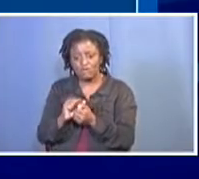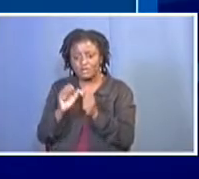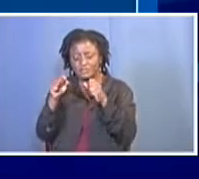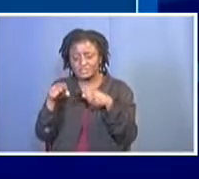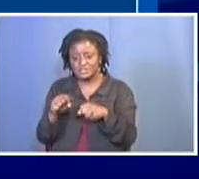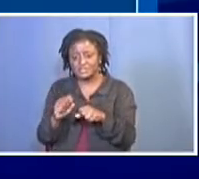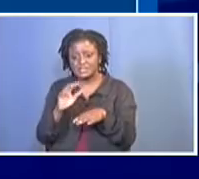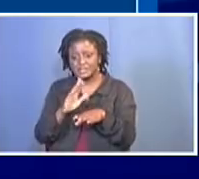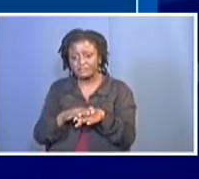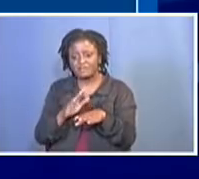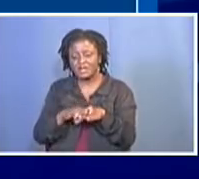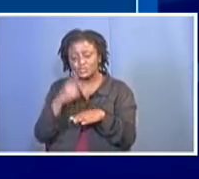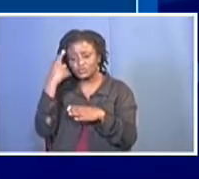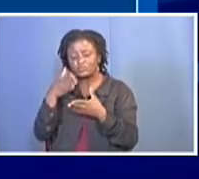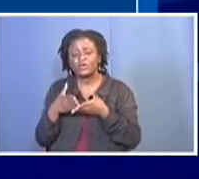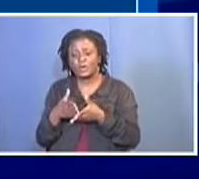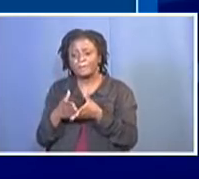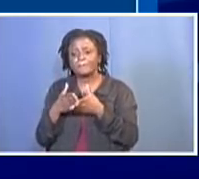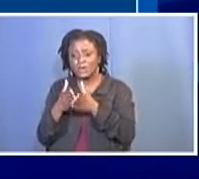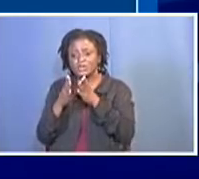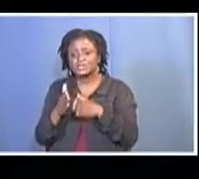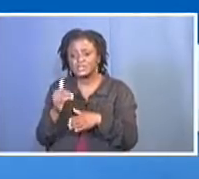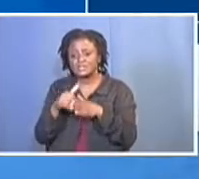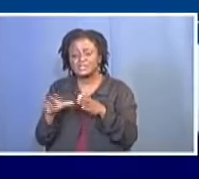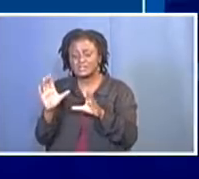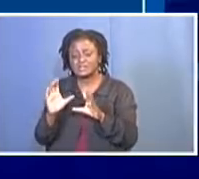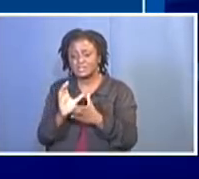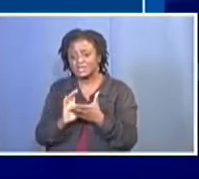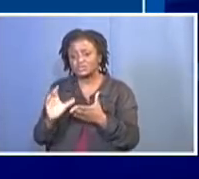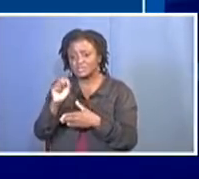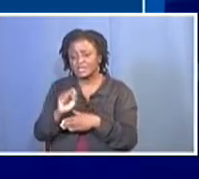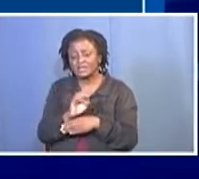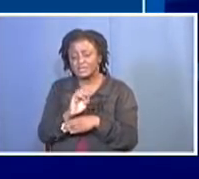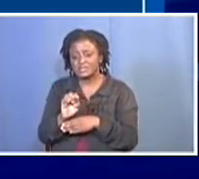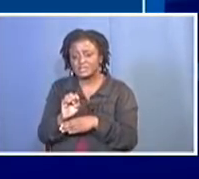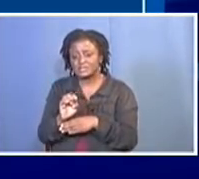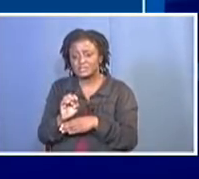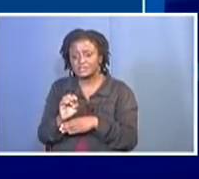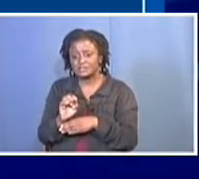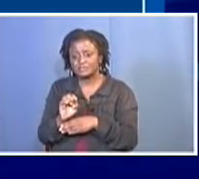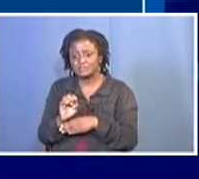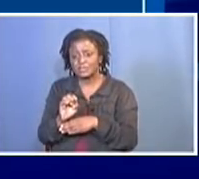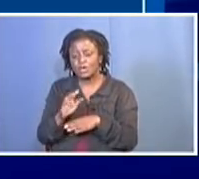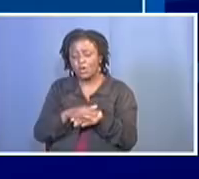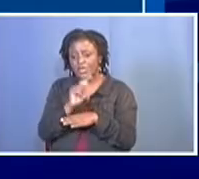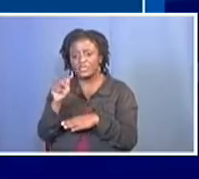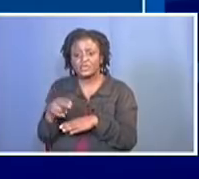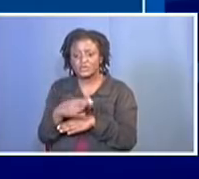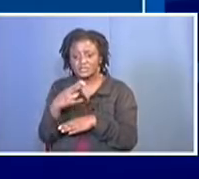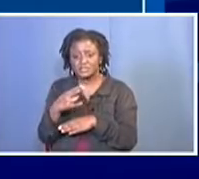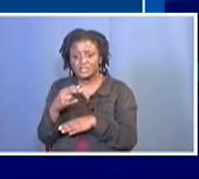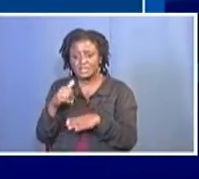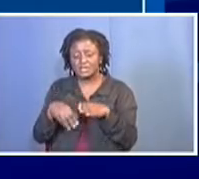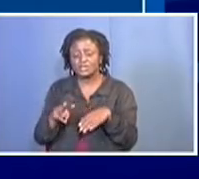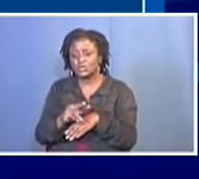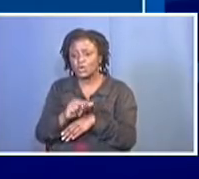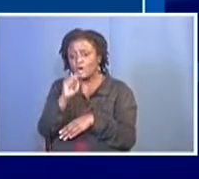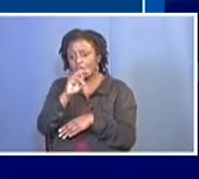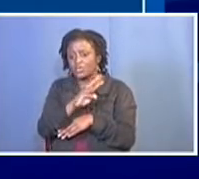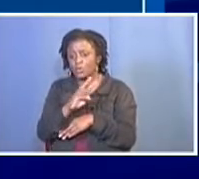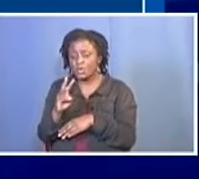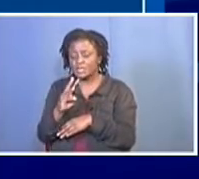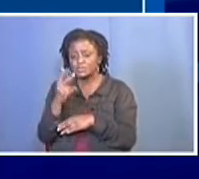advisory are in place for boaters in the central and southeastern islands through Wednesday. And then on Thursday in the northwest Bahamas, we will see those winds